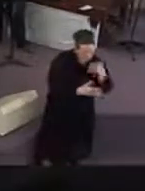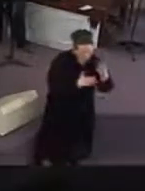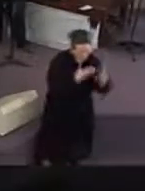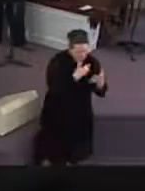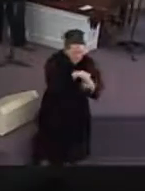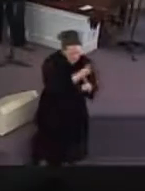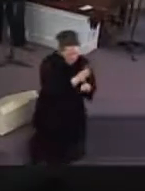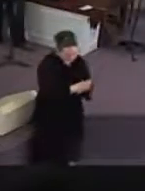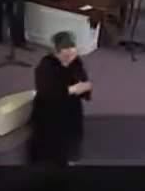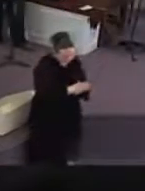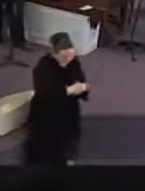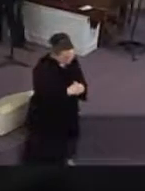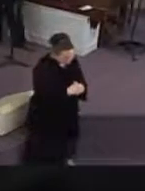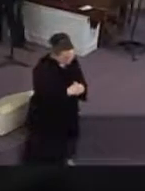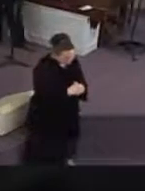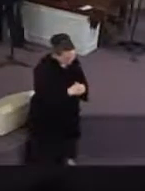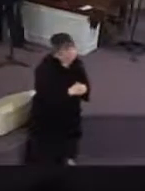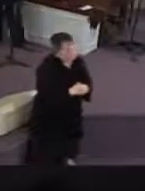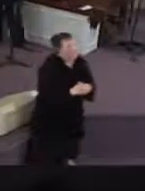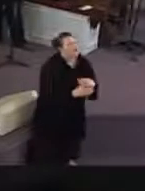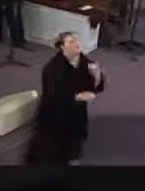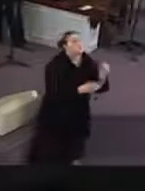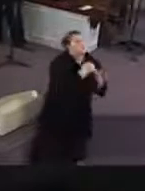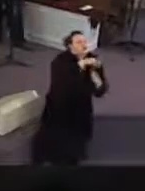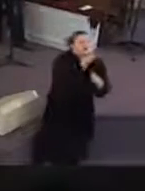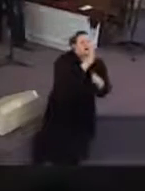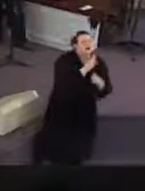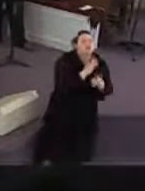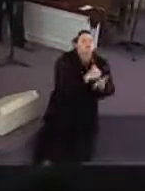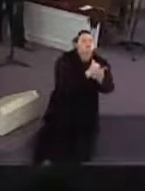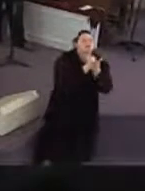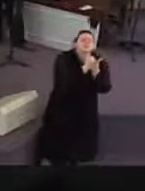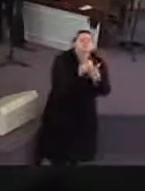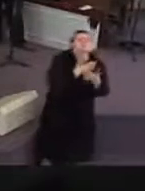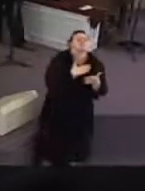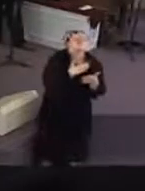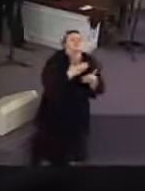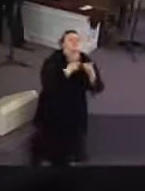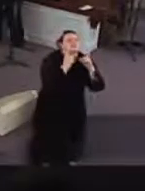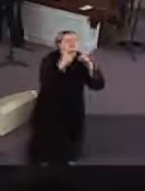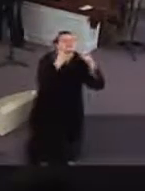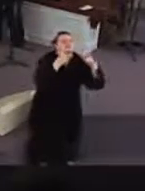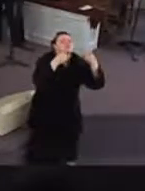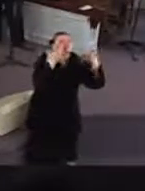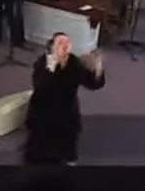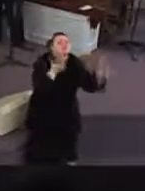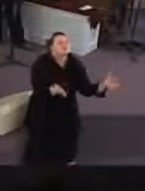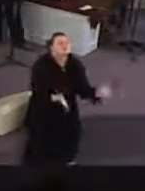Oh, God, be merciful to me, a sinner.